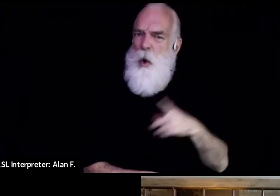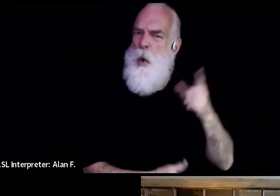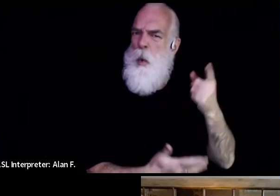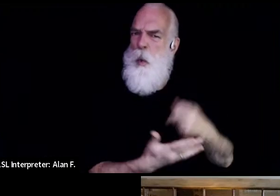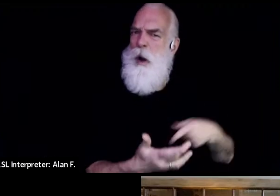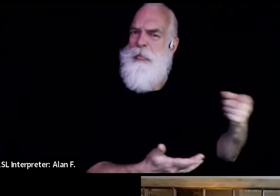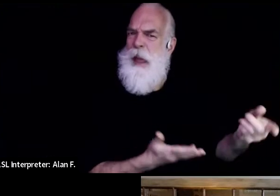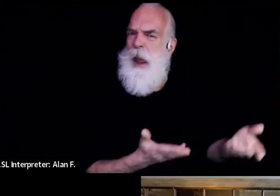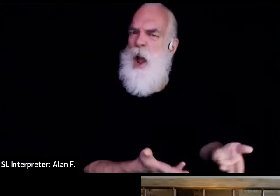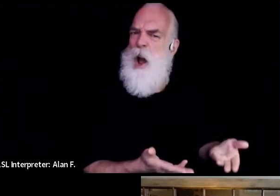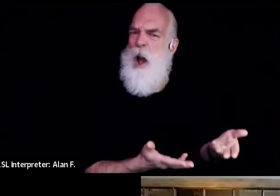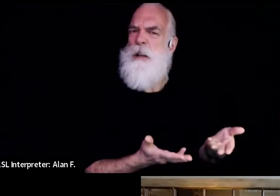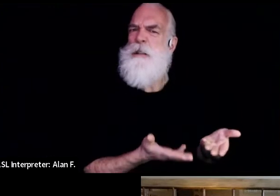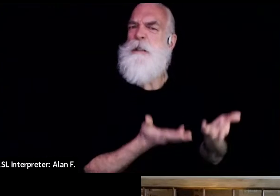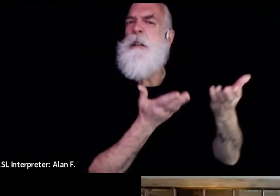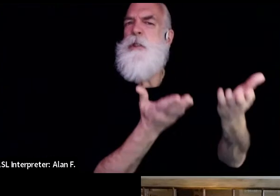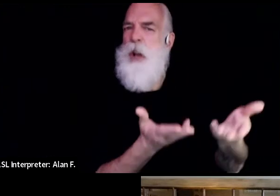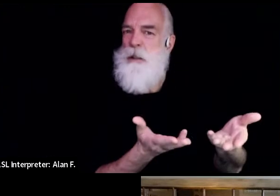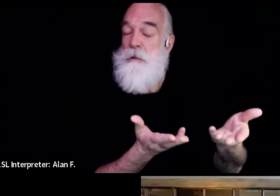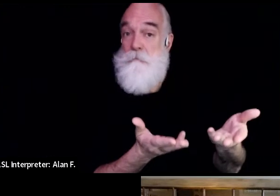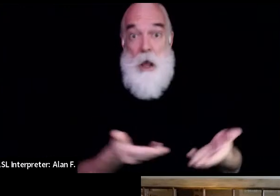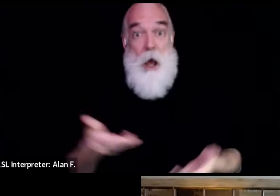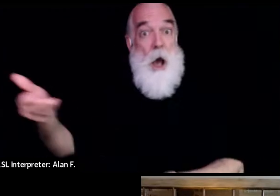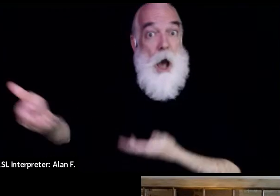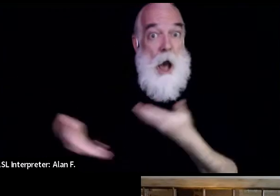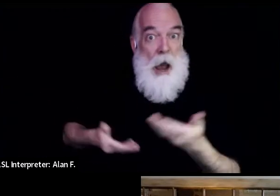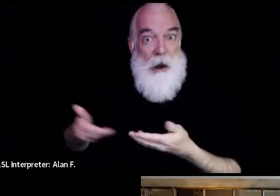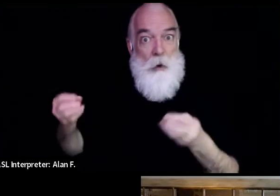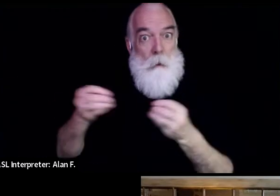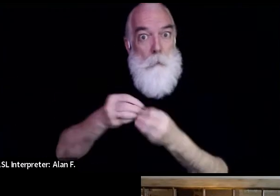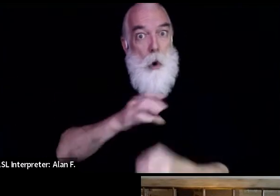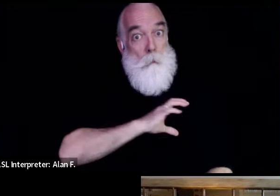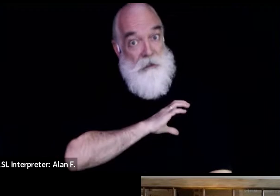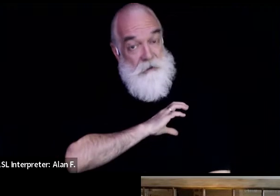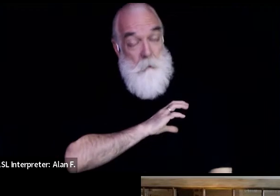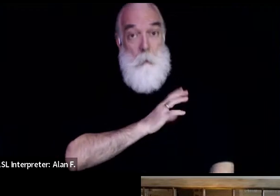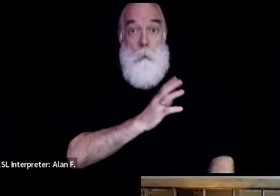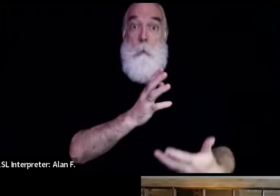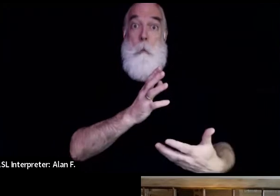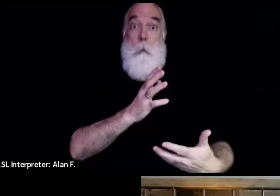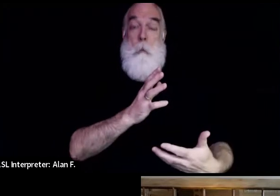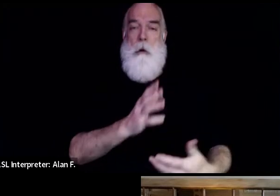in 2020 was often, how do we redirect resources